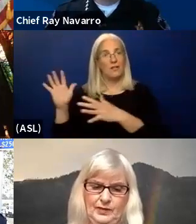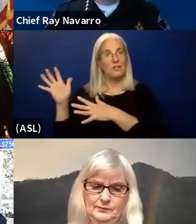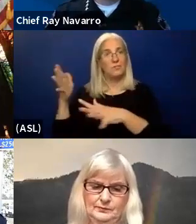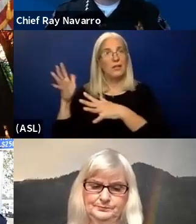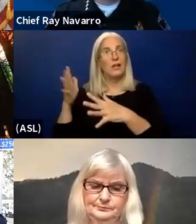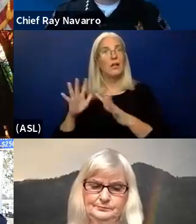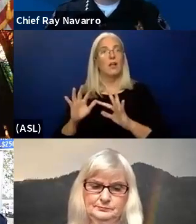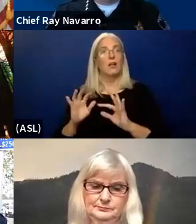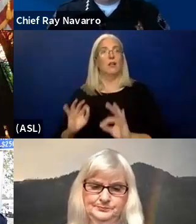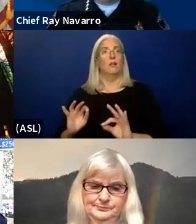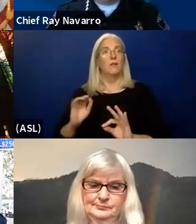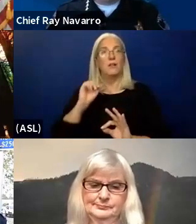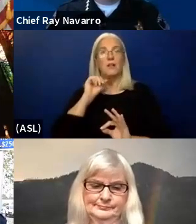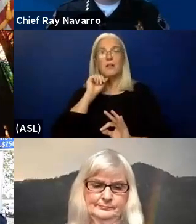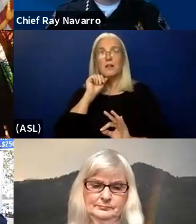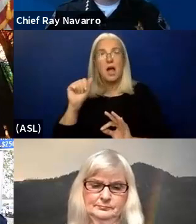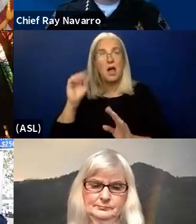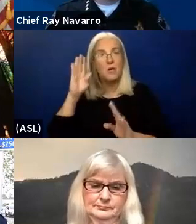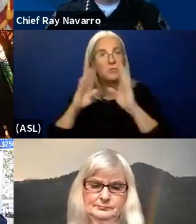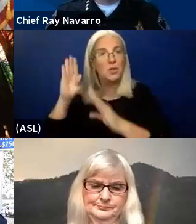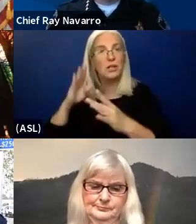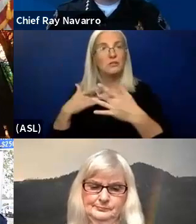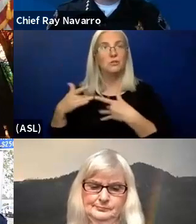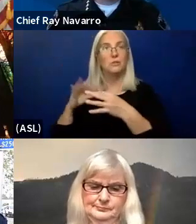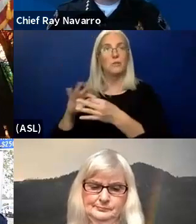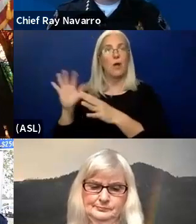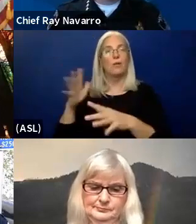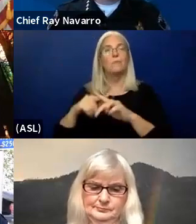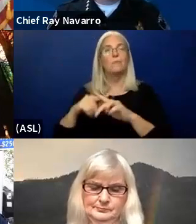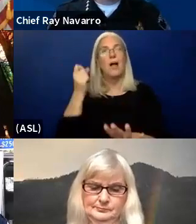lack of wind, hold on one second.